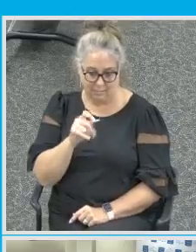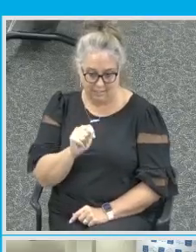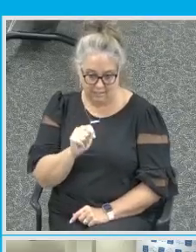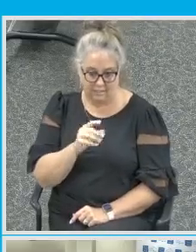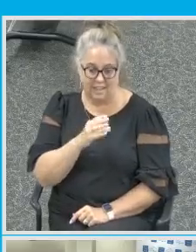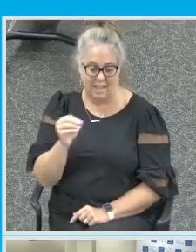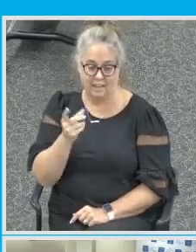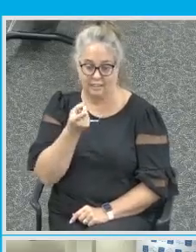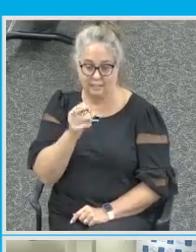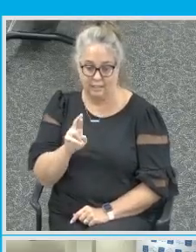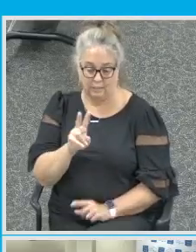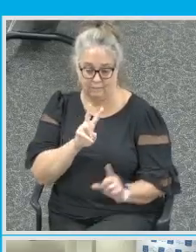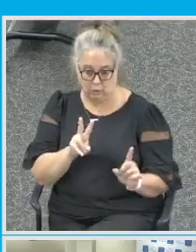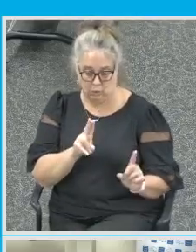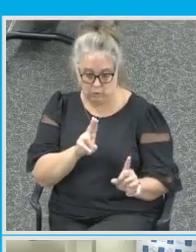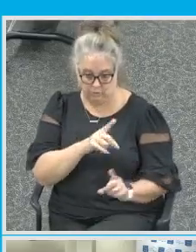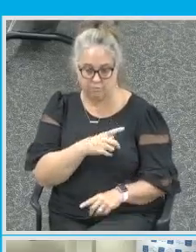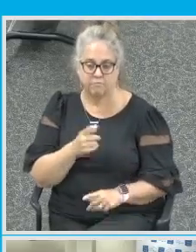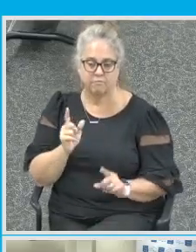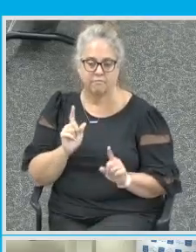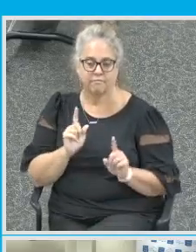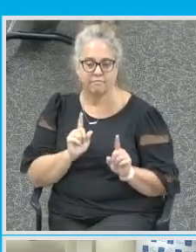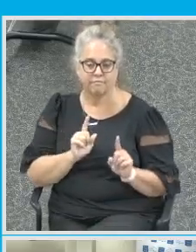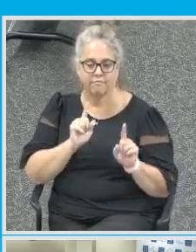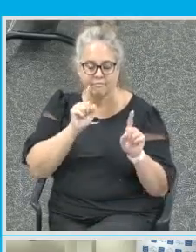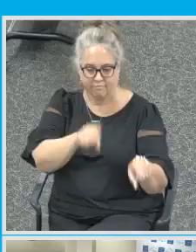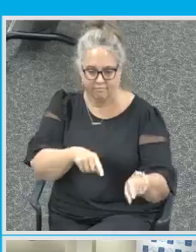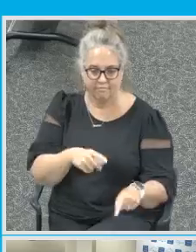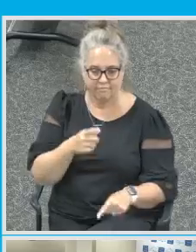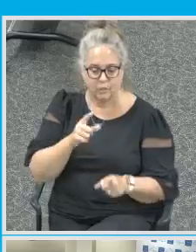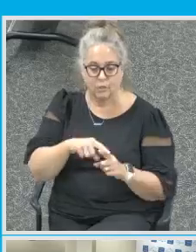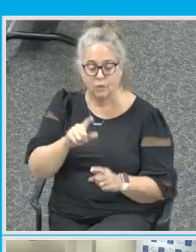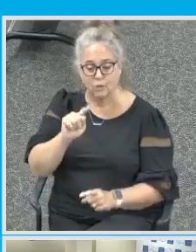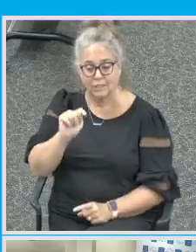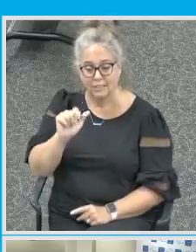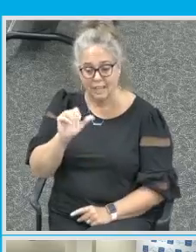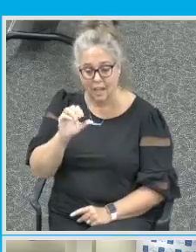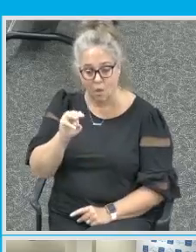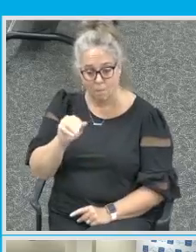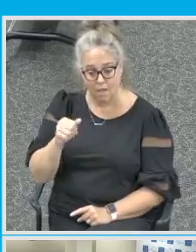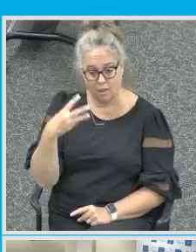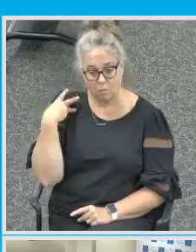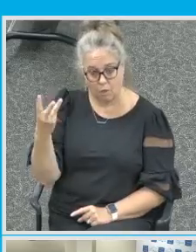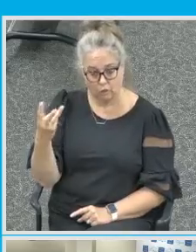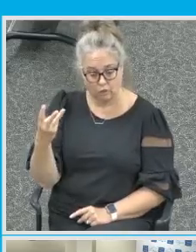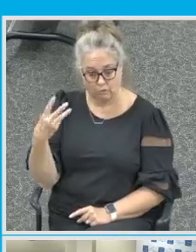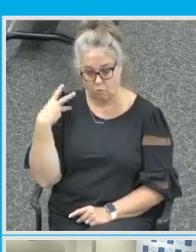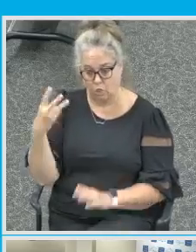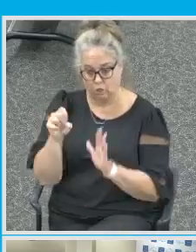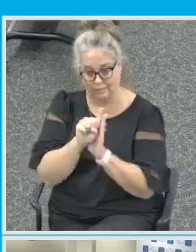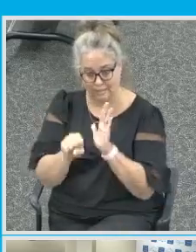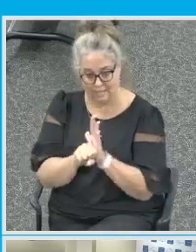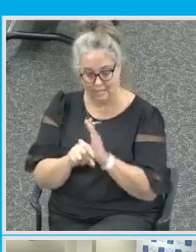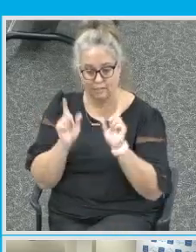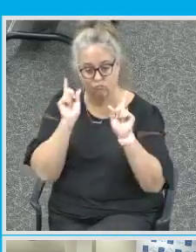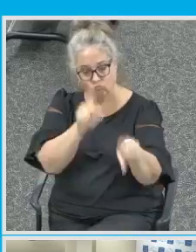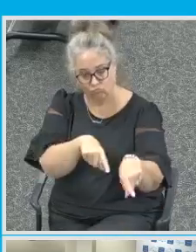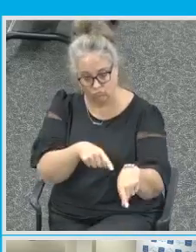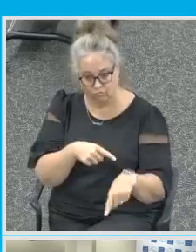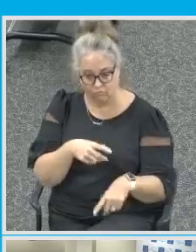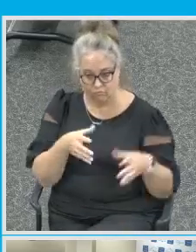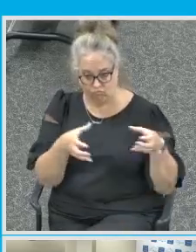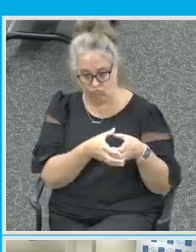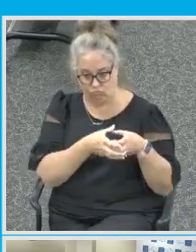to Tacoma, Washington to the NALBA National Conference, which stands for the